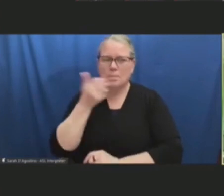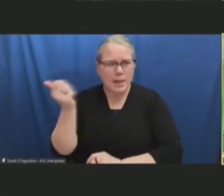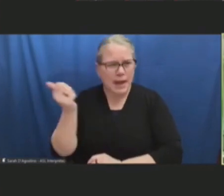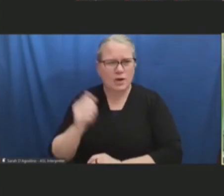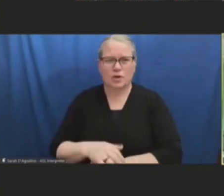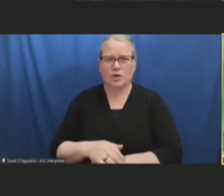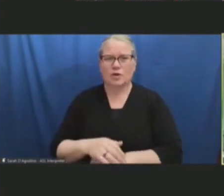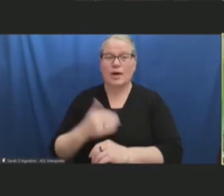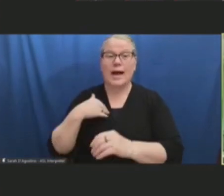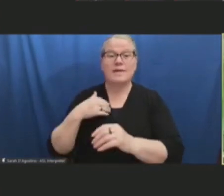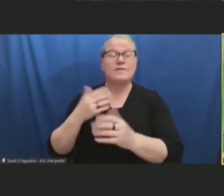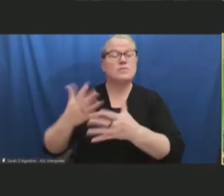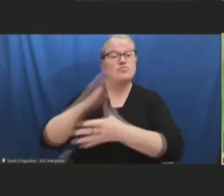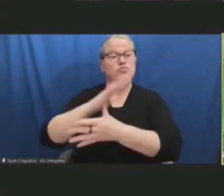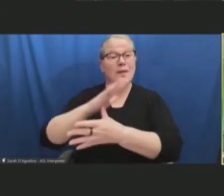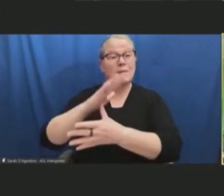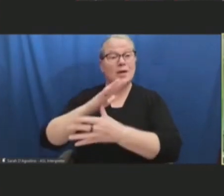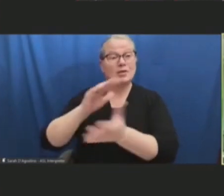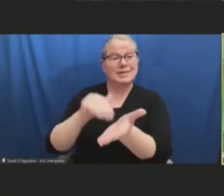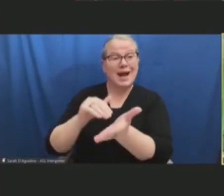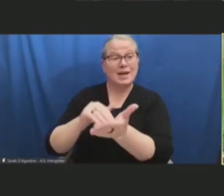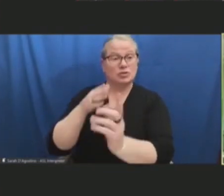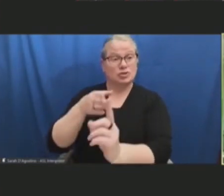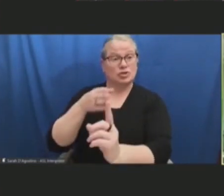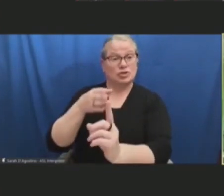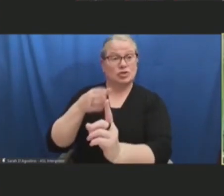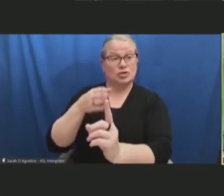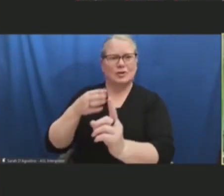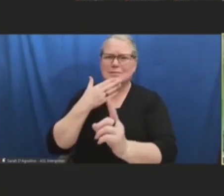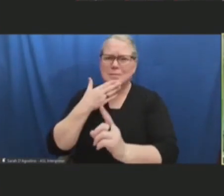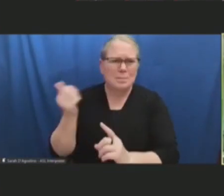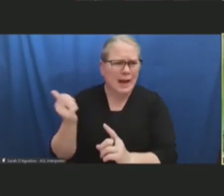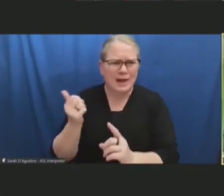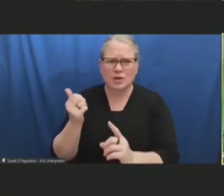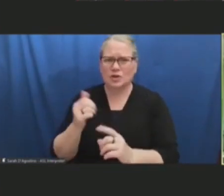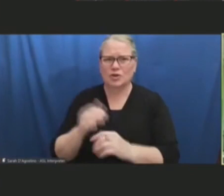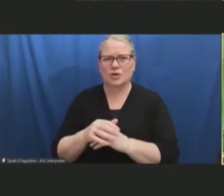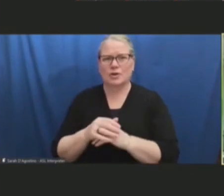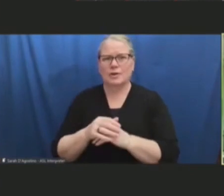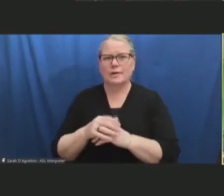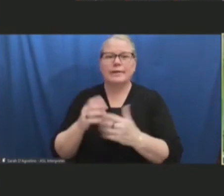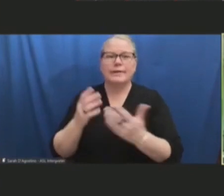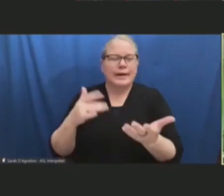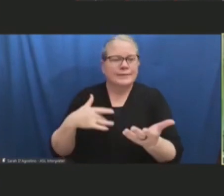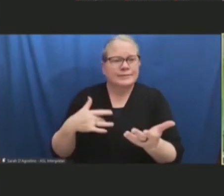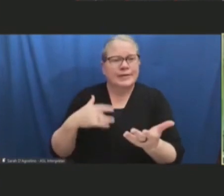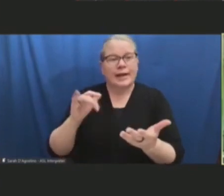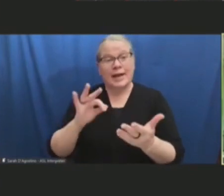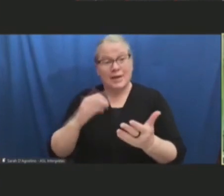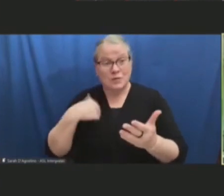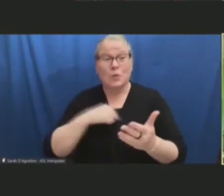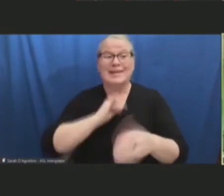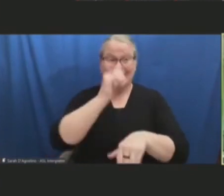primary care person. And it's not like build it and they will come. I mean, we found that when it came to